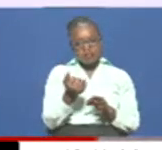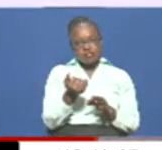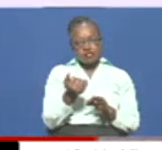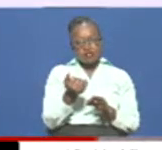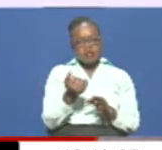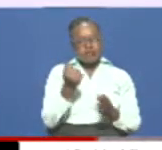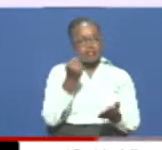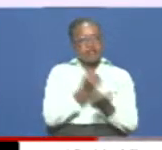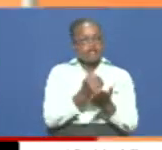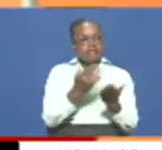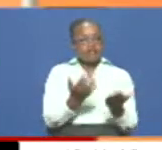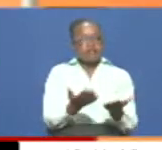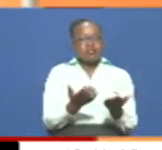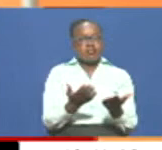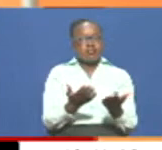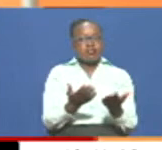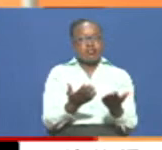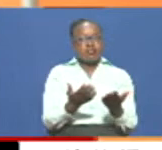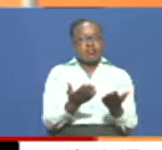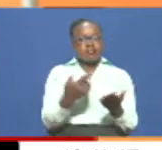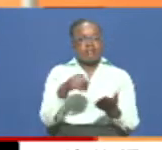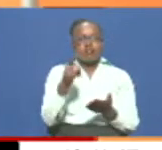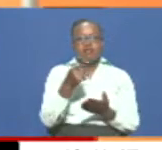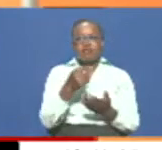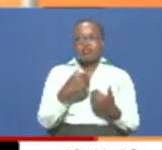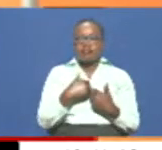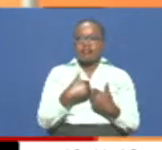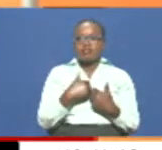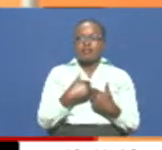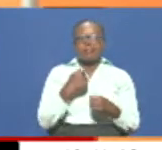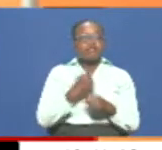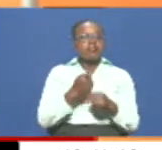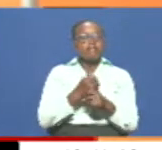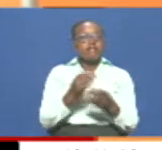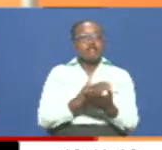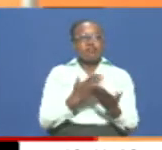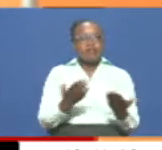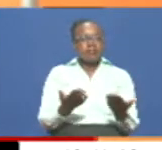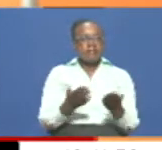office, you know, has that right to say that we've done something. And now for the